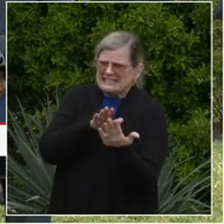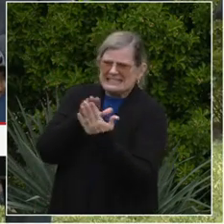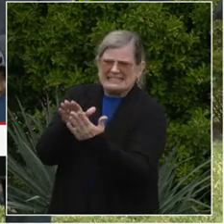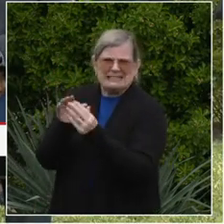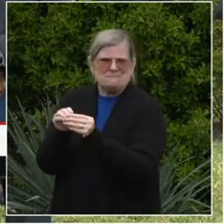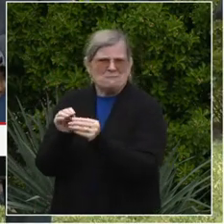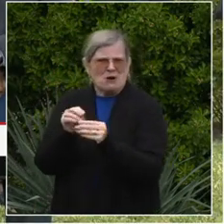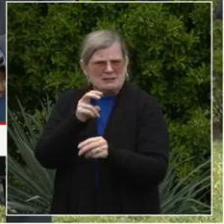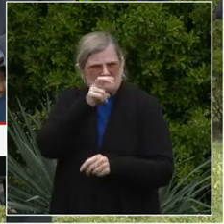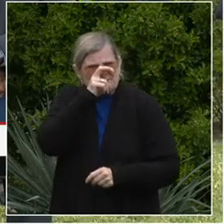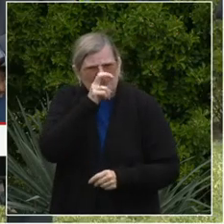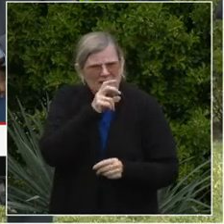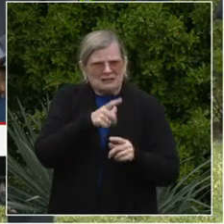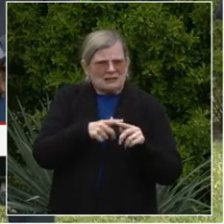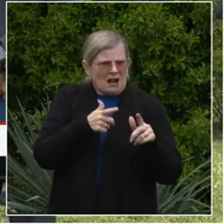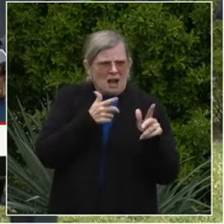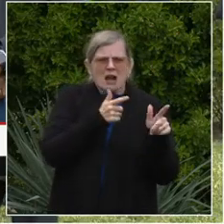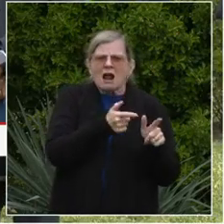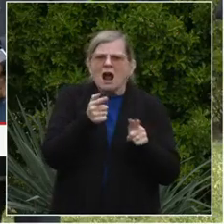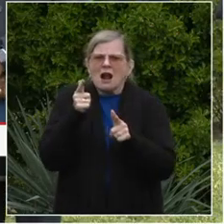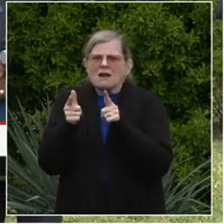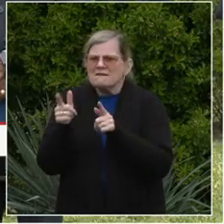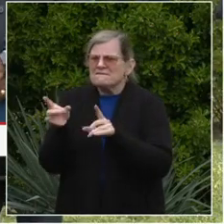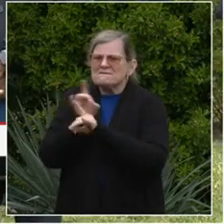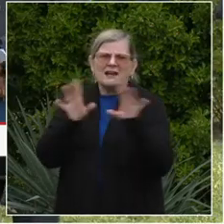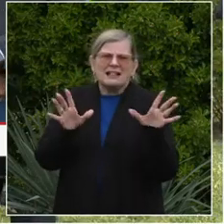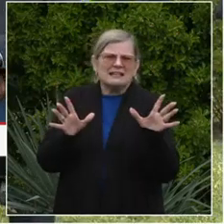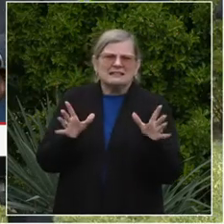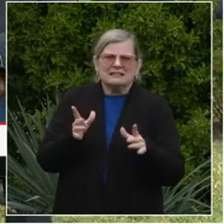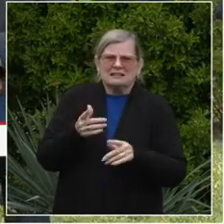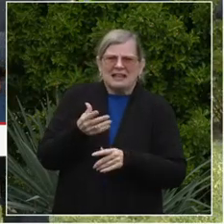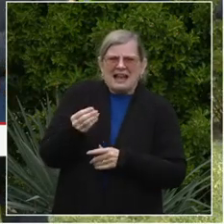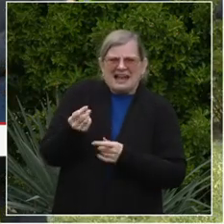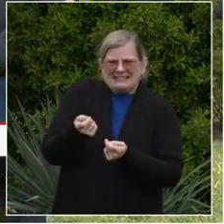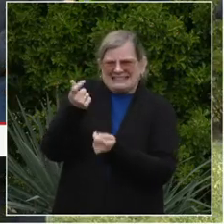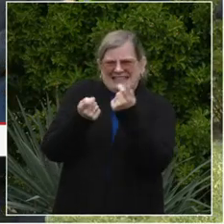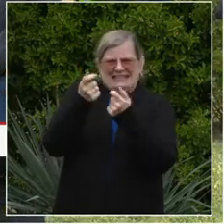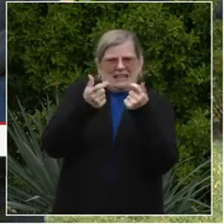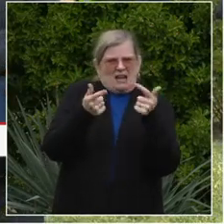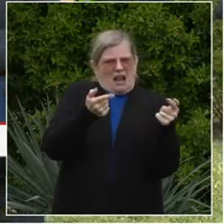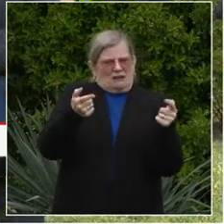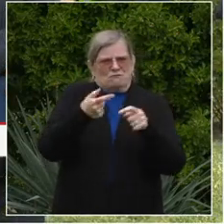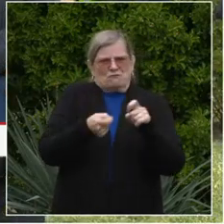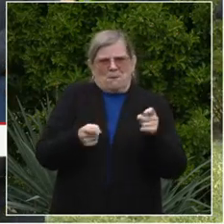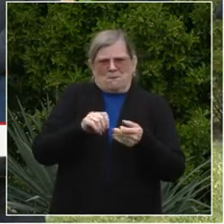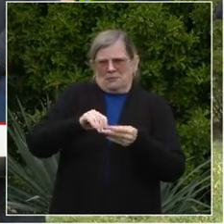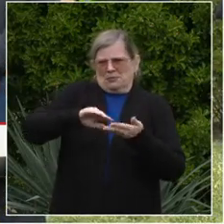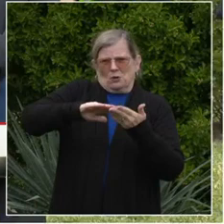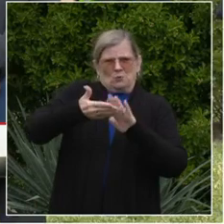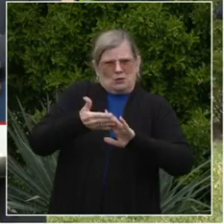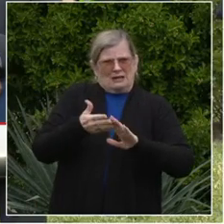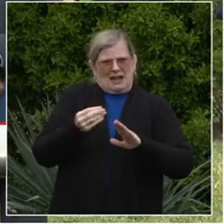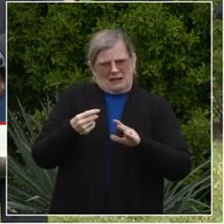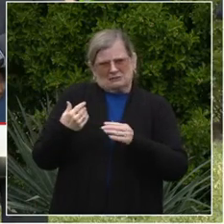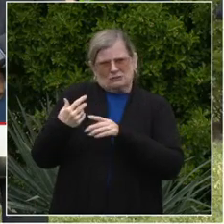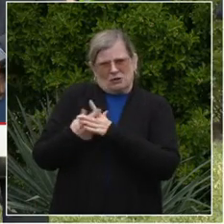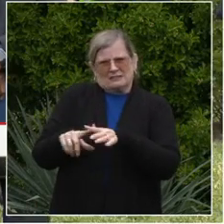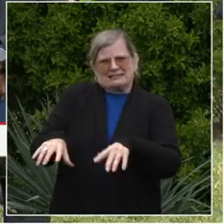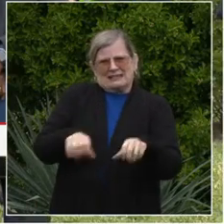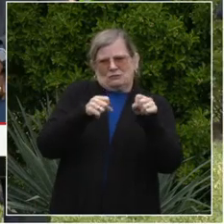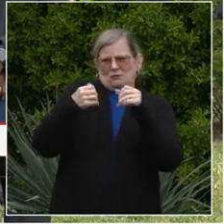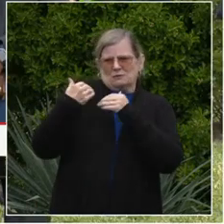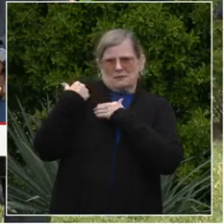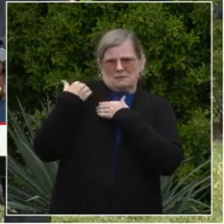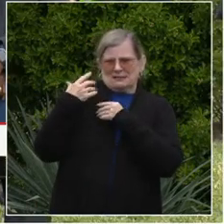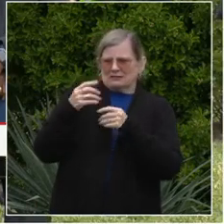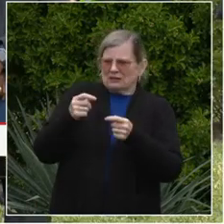get guns out of our community, and to hold people accountable when they engage in violence in our community.